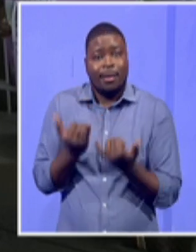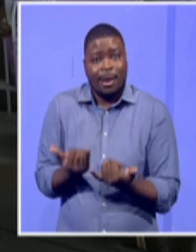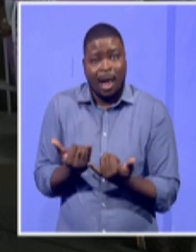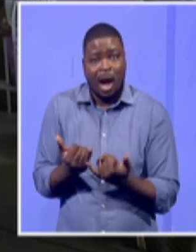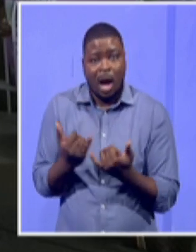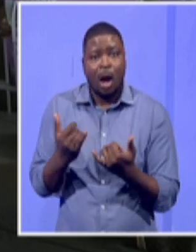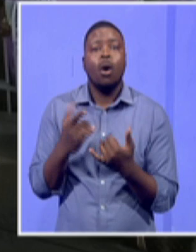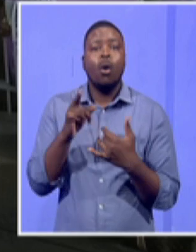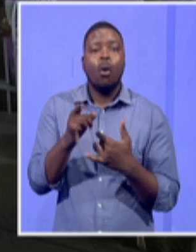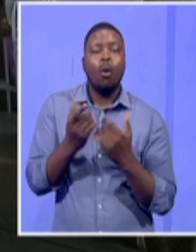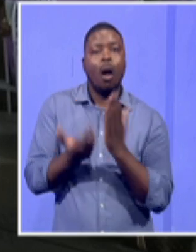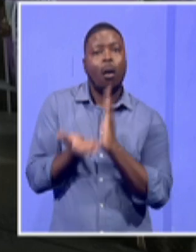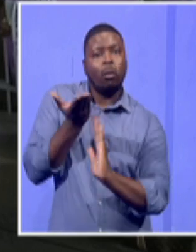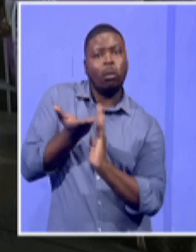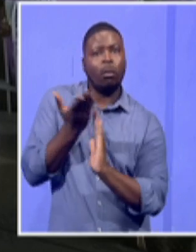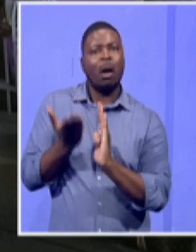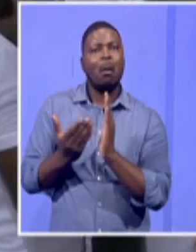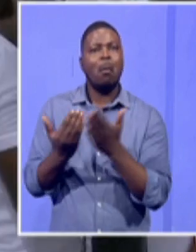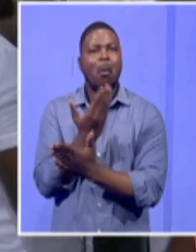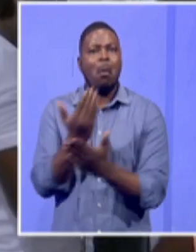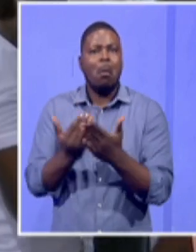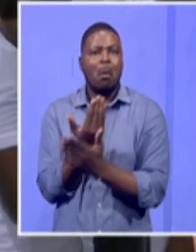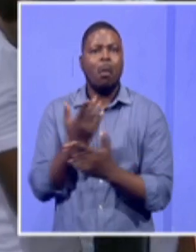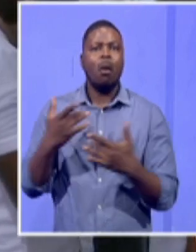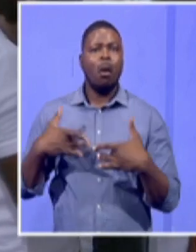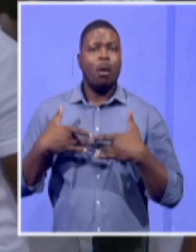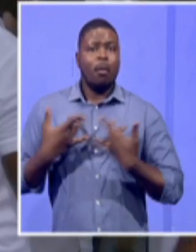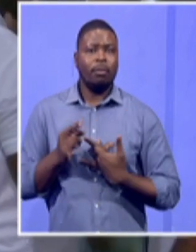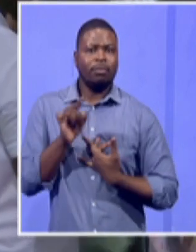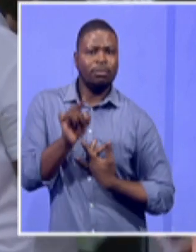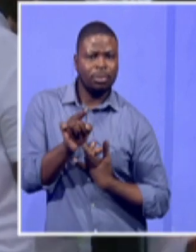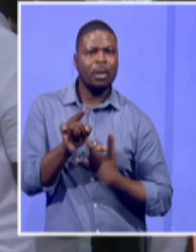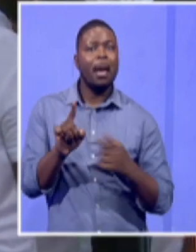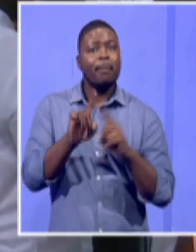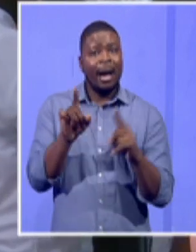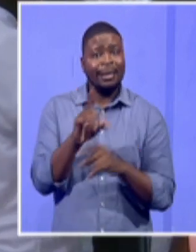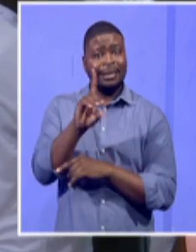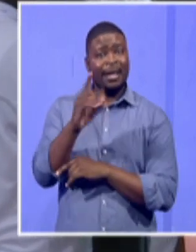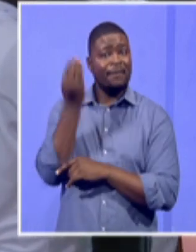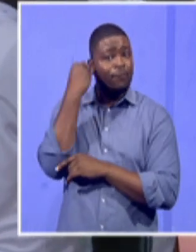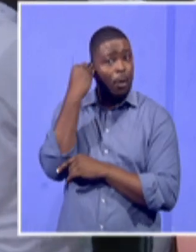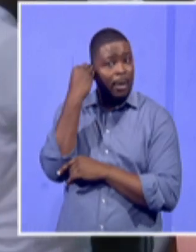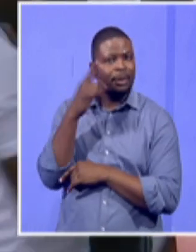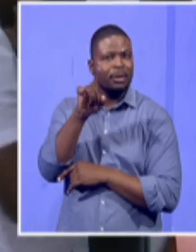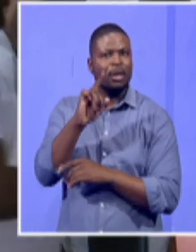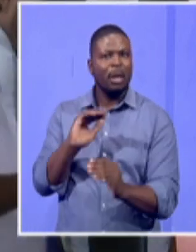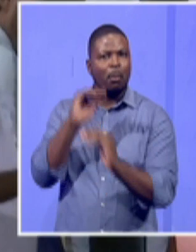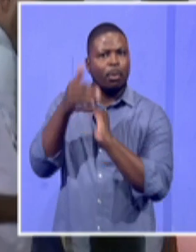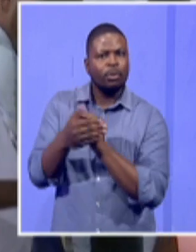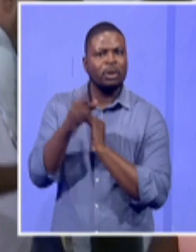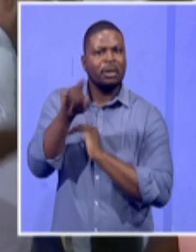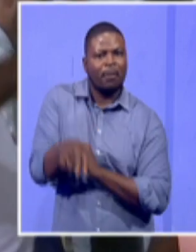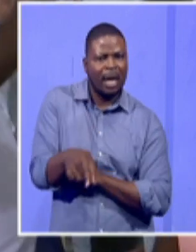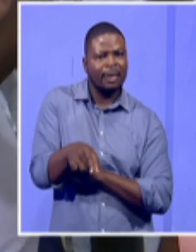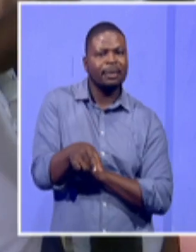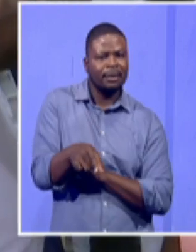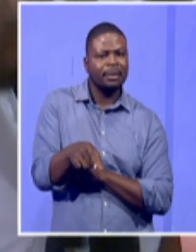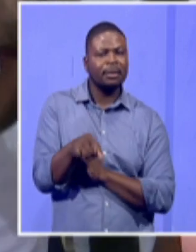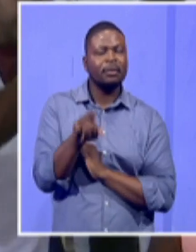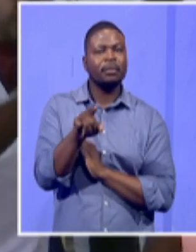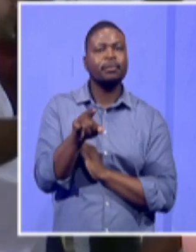a country's sovereignty. Yeah? So you need to protect data with all that you have. So from a